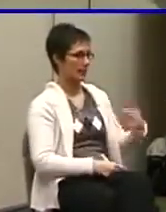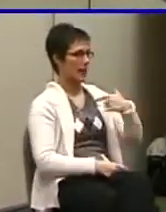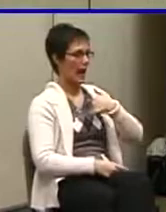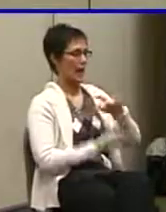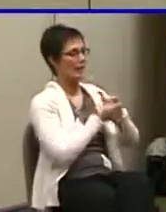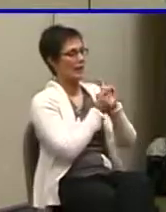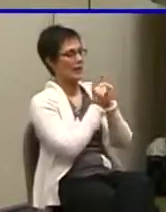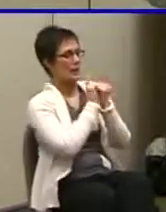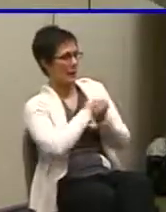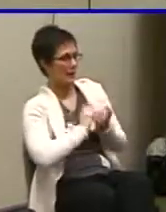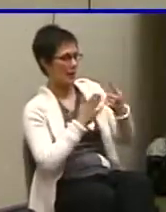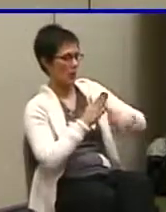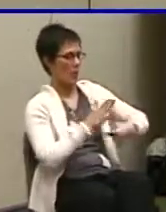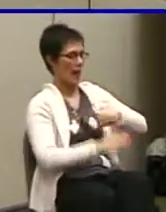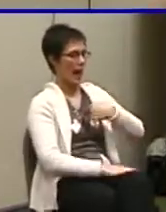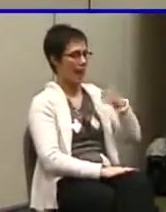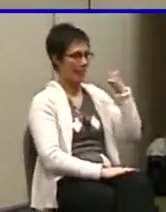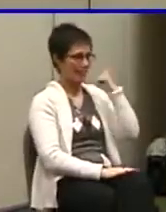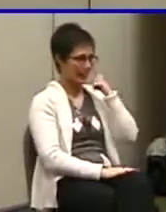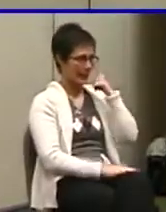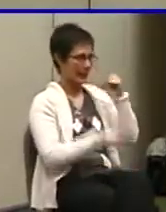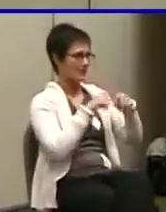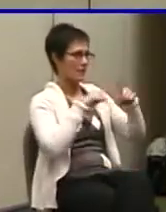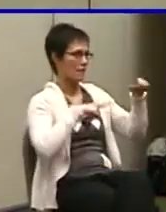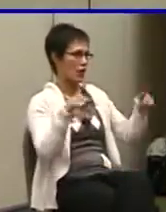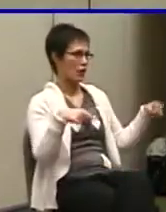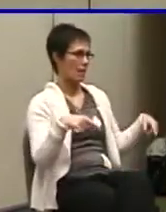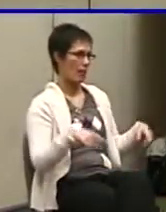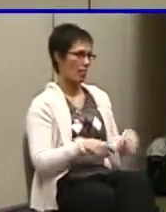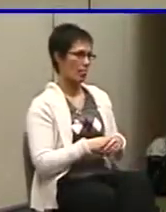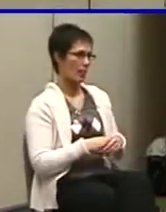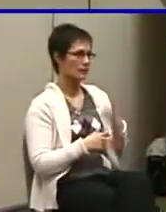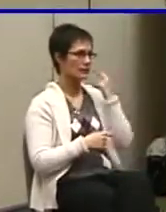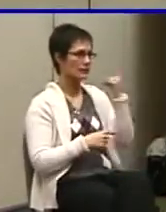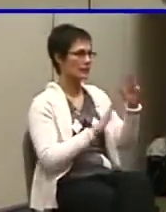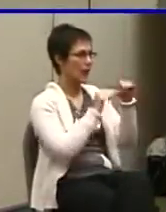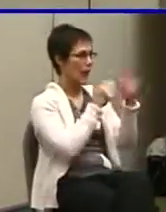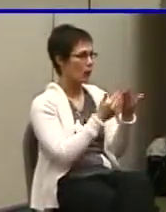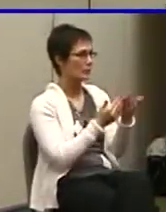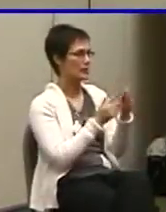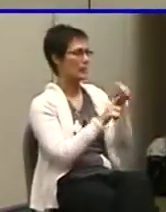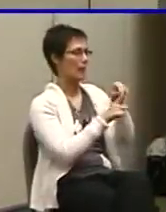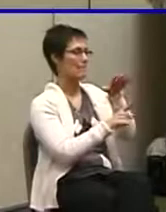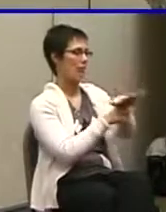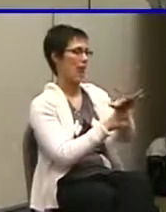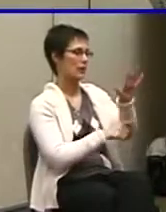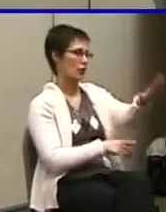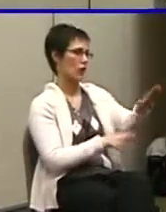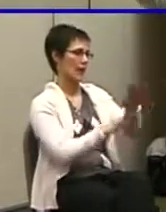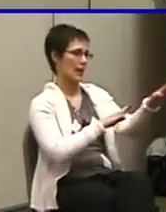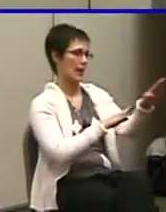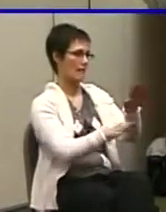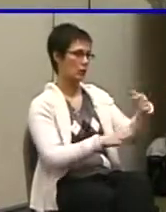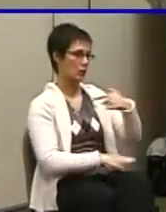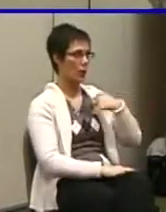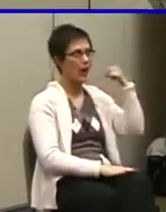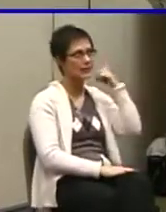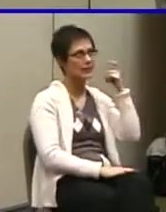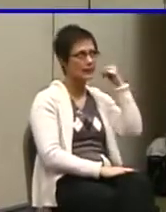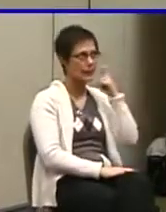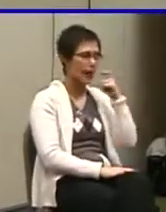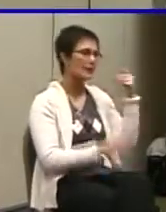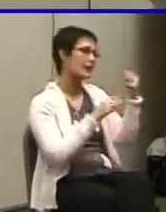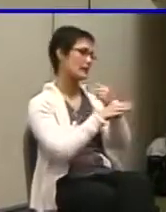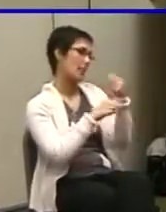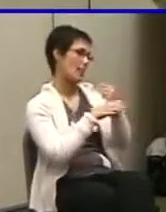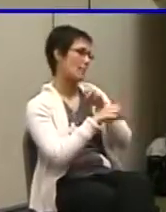is the variable to see how it impacts her behavior. So let's say I suspect that it's the level of difficulty of the